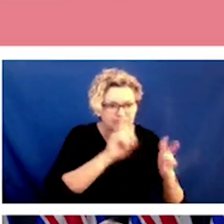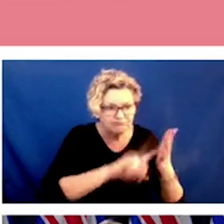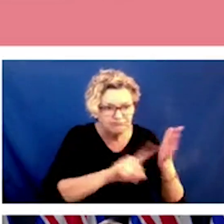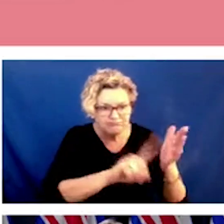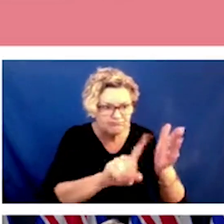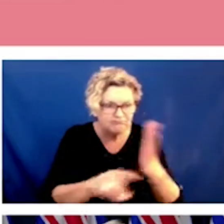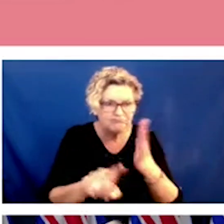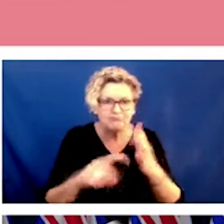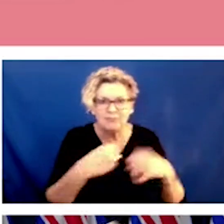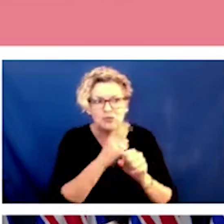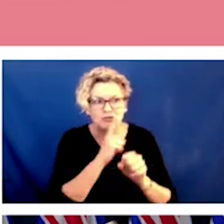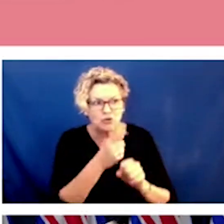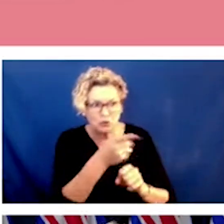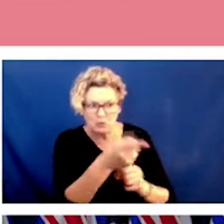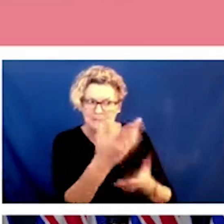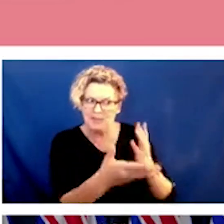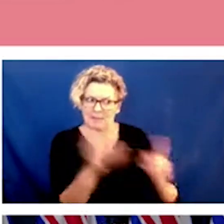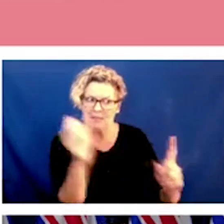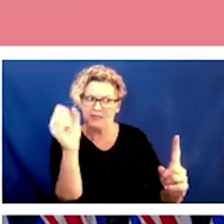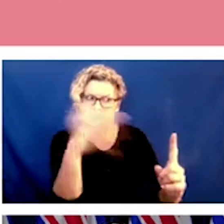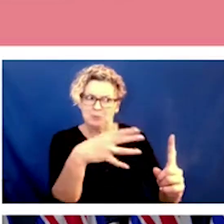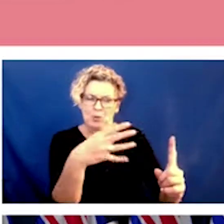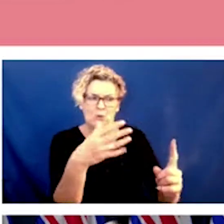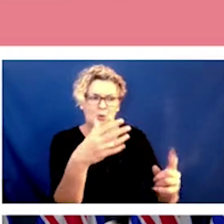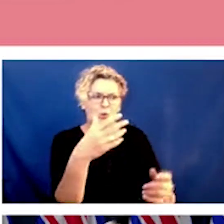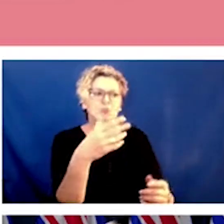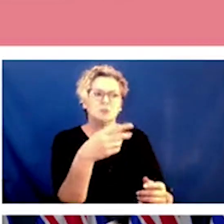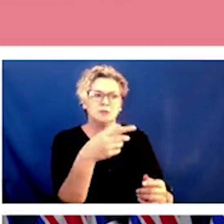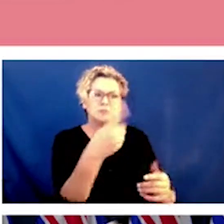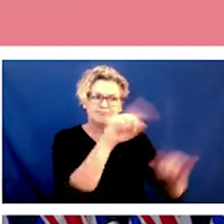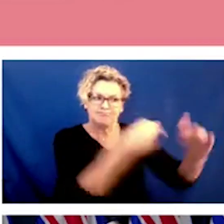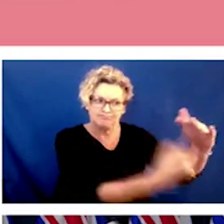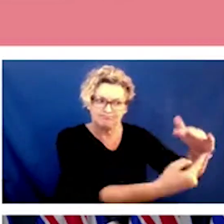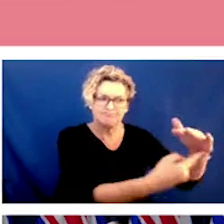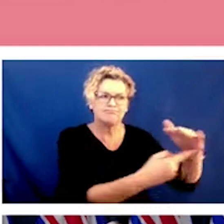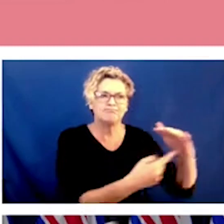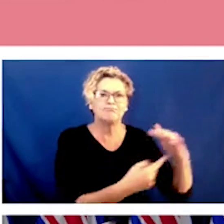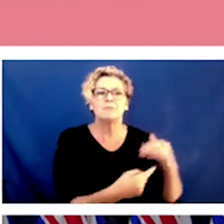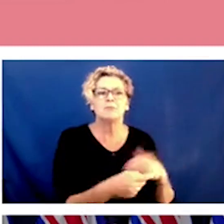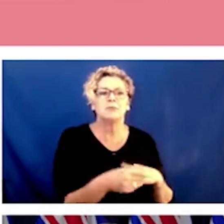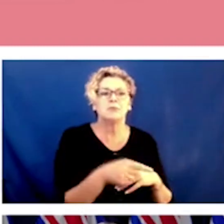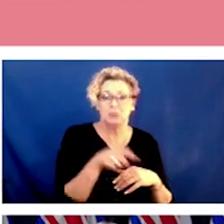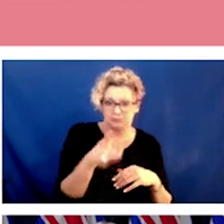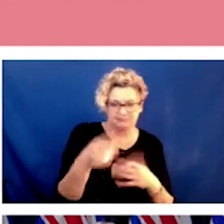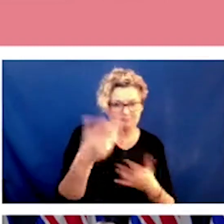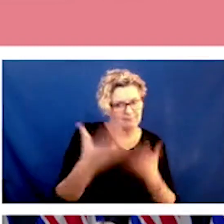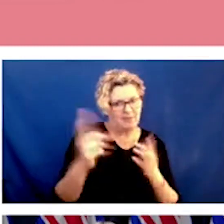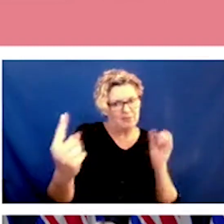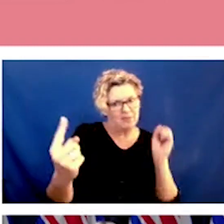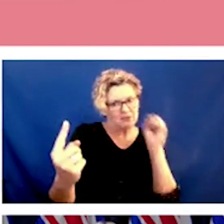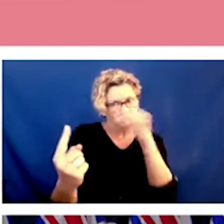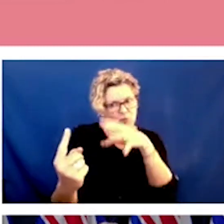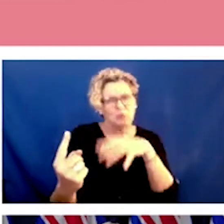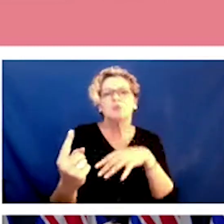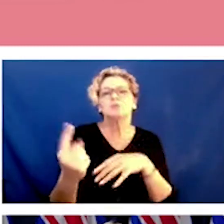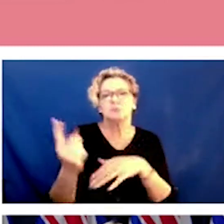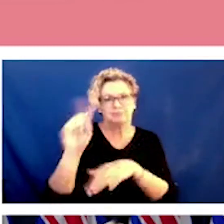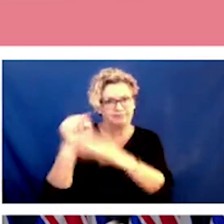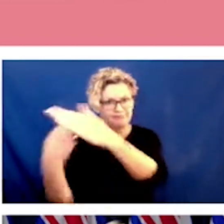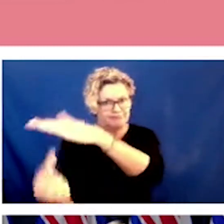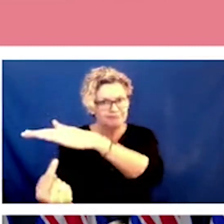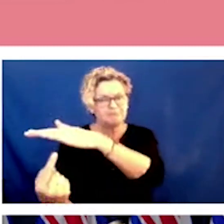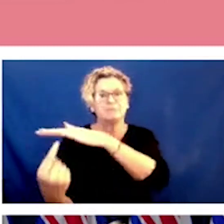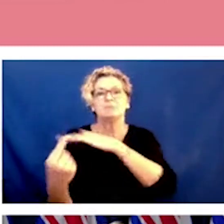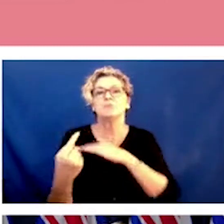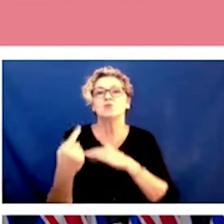important, and it's a testament to the work that everybody has been doing in BC. It also reflects the fact that public